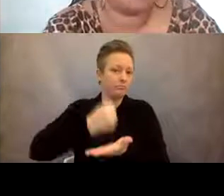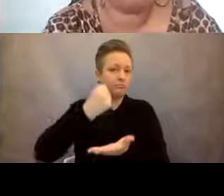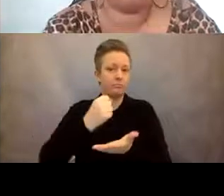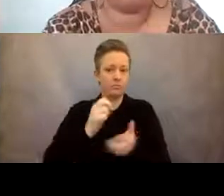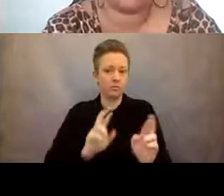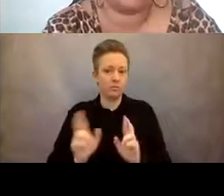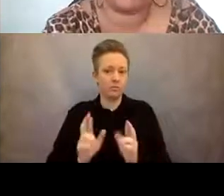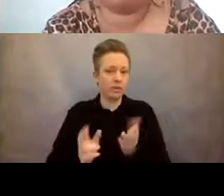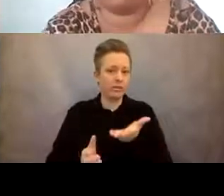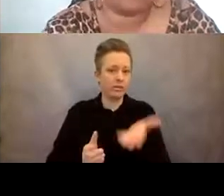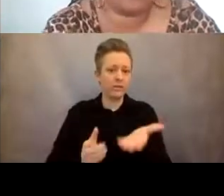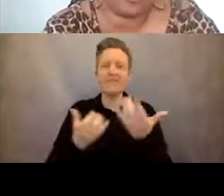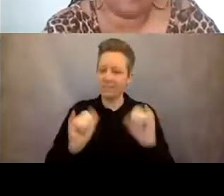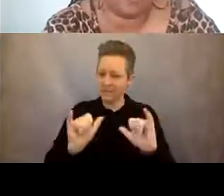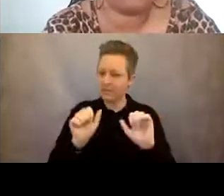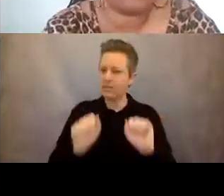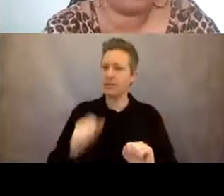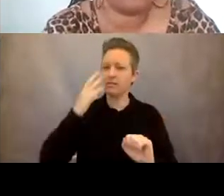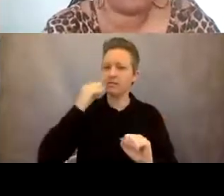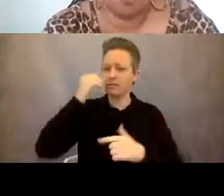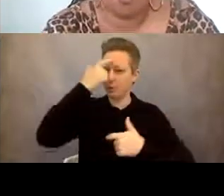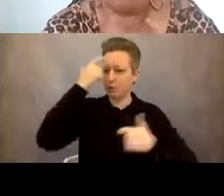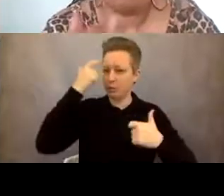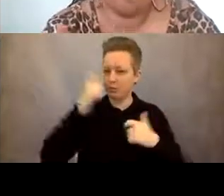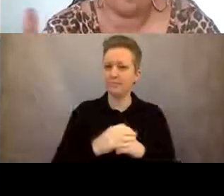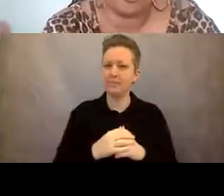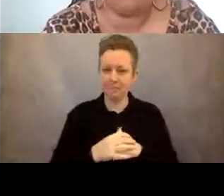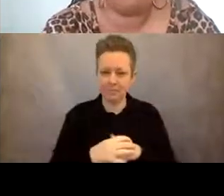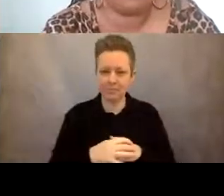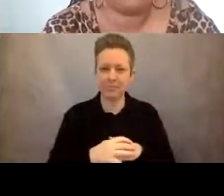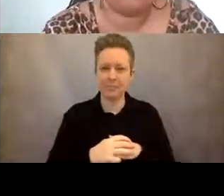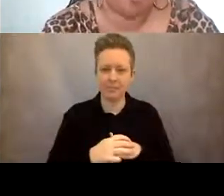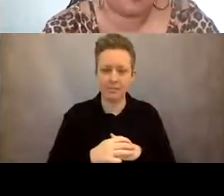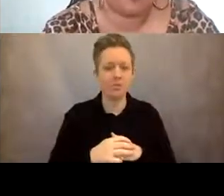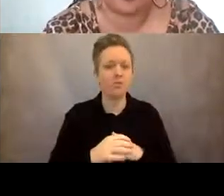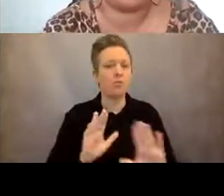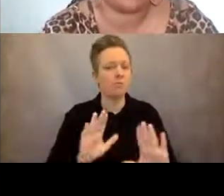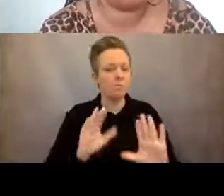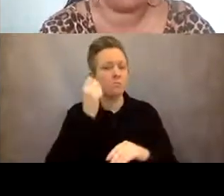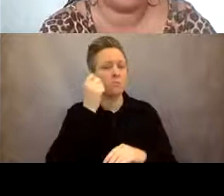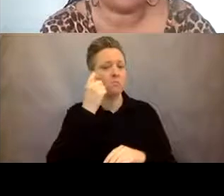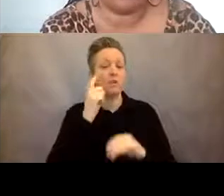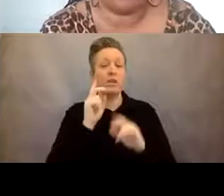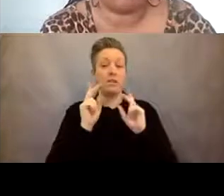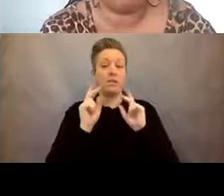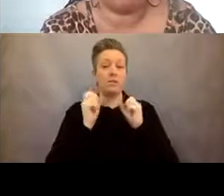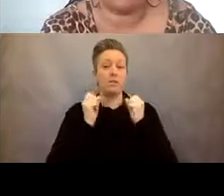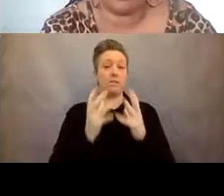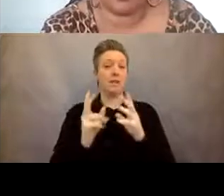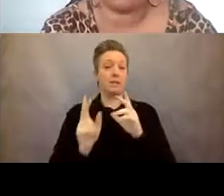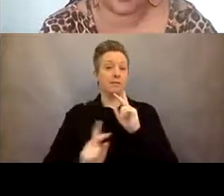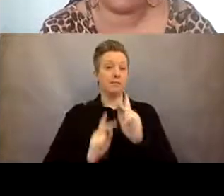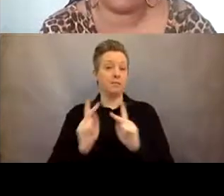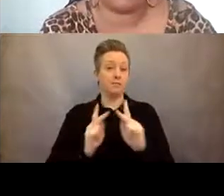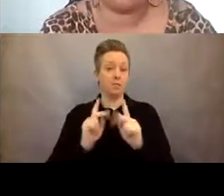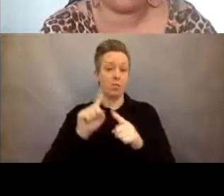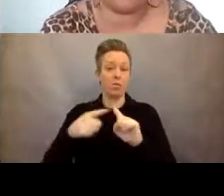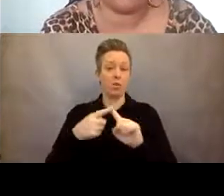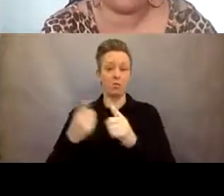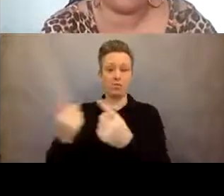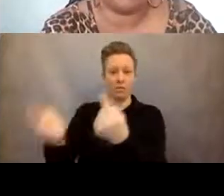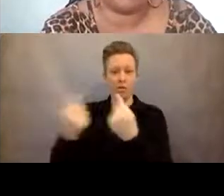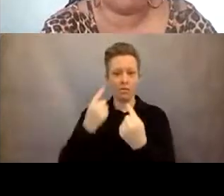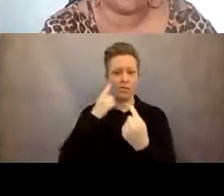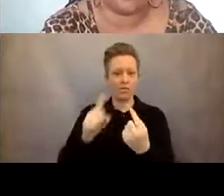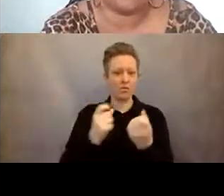through polyvictimization before they even come to you or before they even meet their partner that is now doing them harm. Lack of